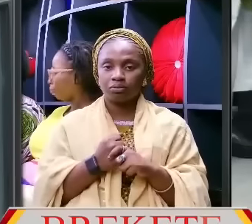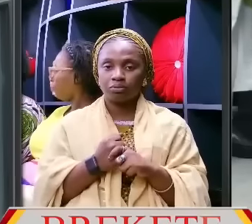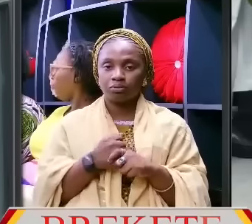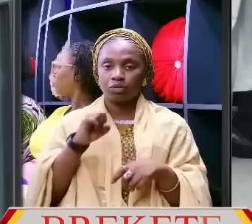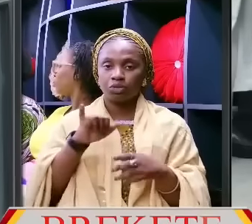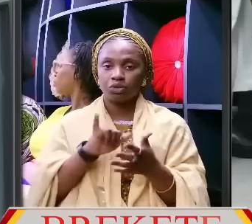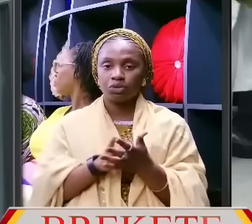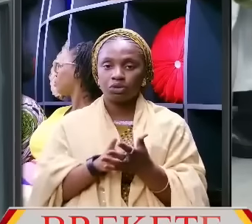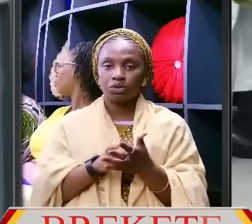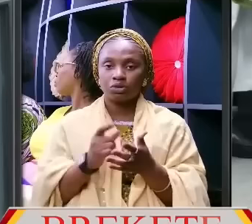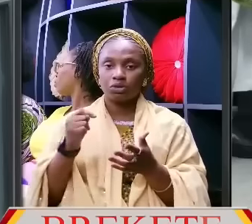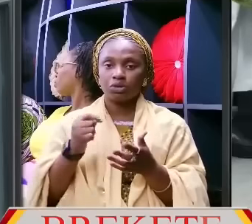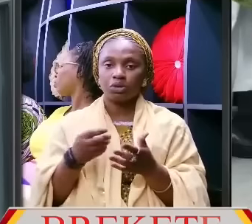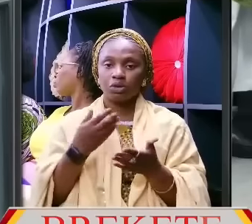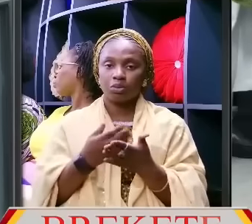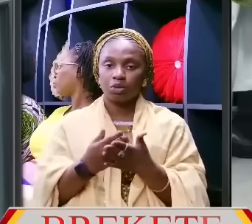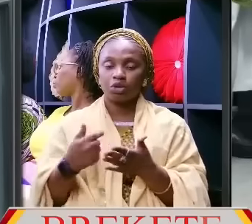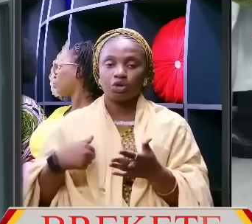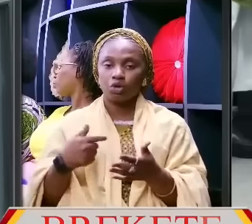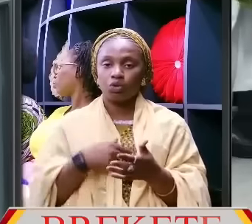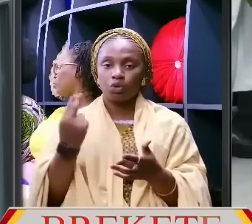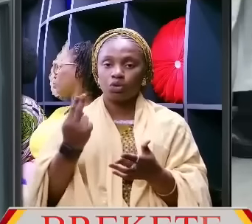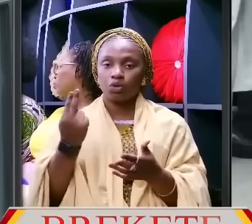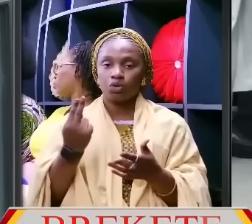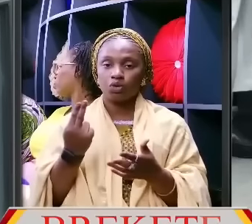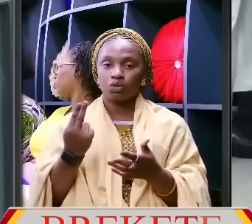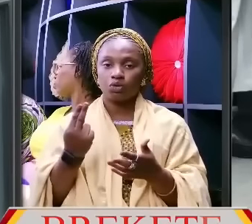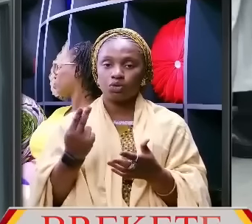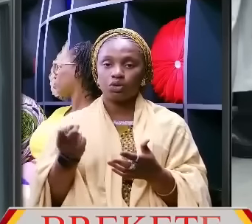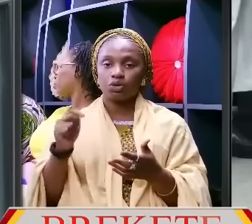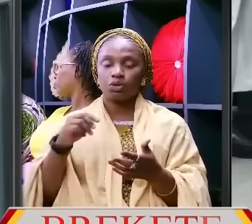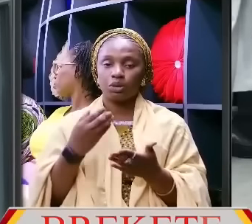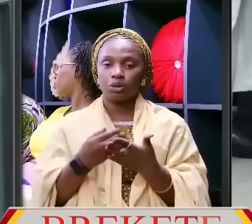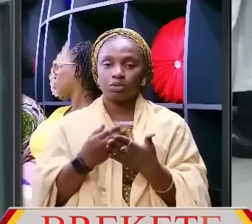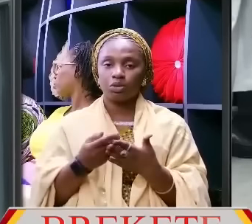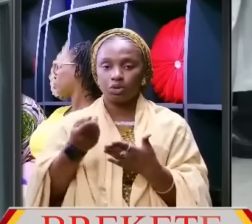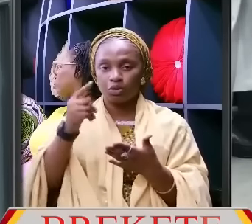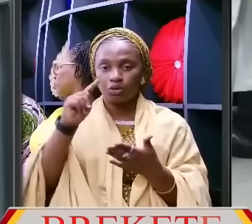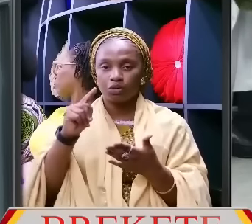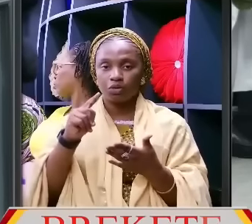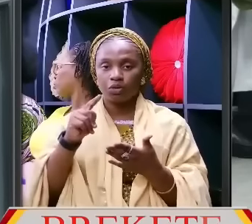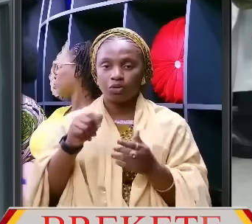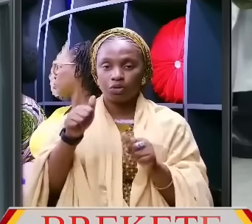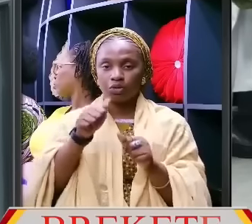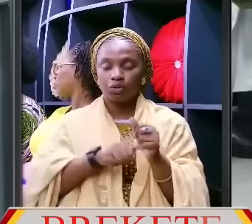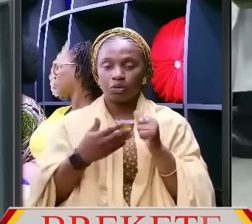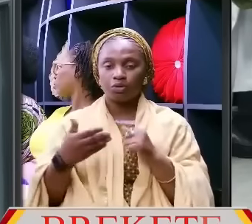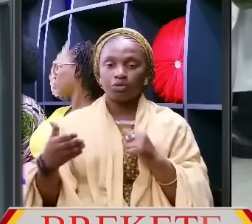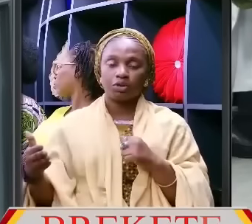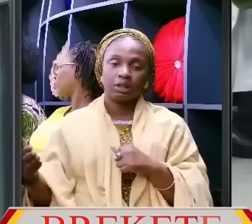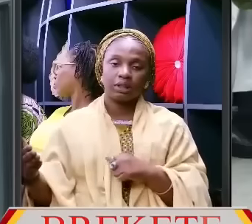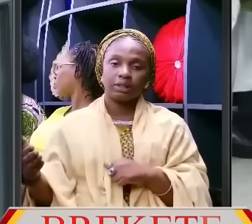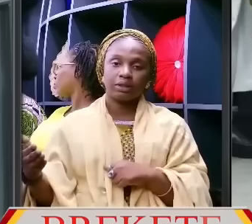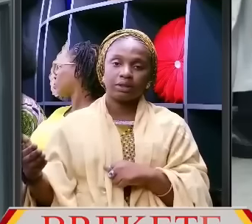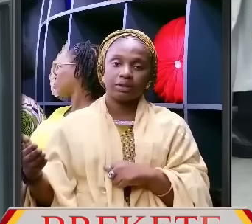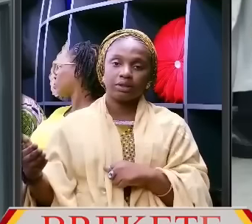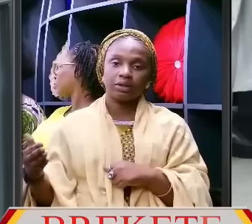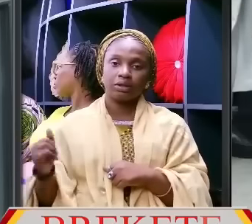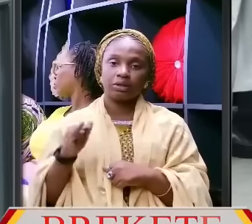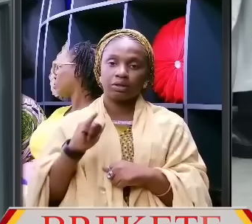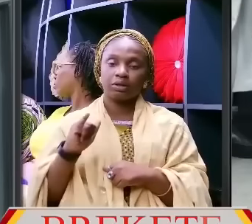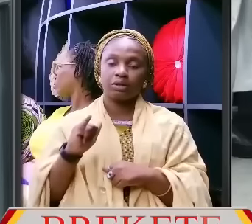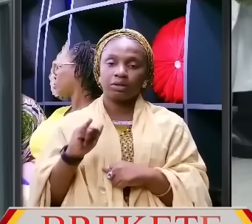So now the money we use. The money for finisher, hold the floor and everything. Because of that